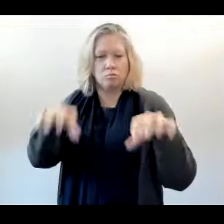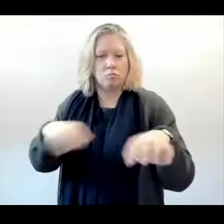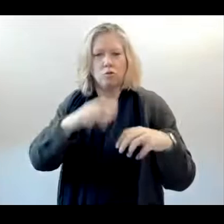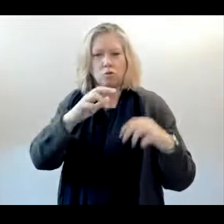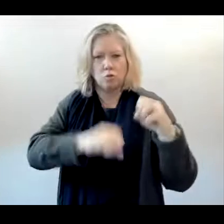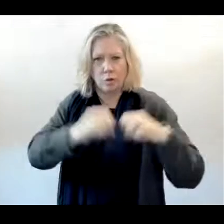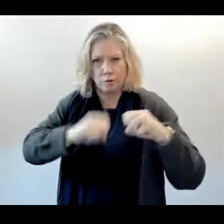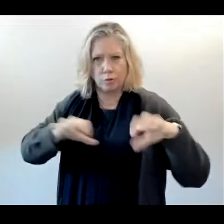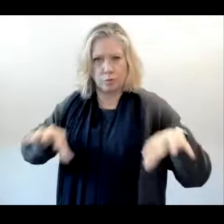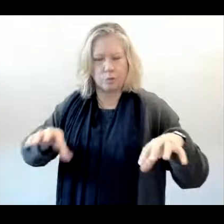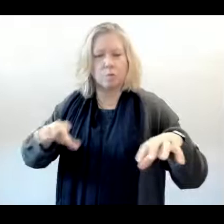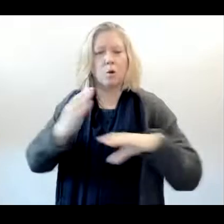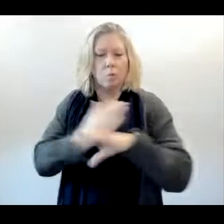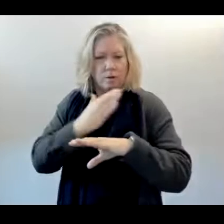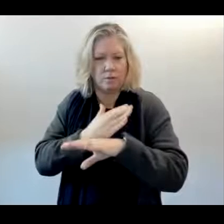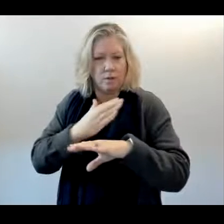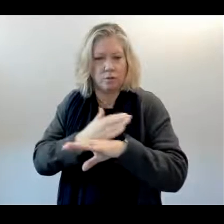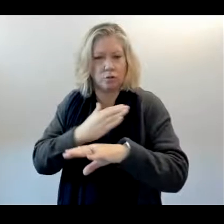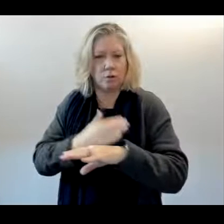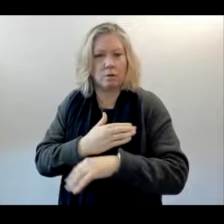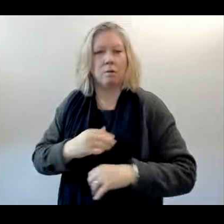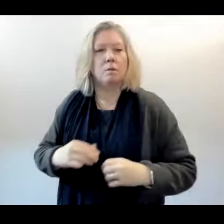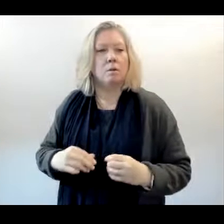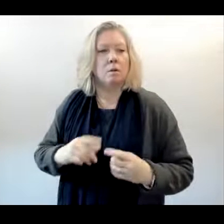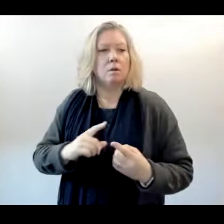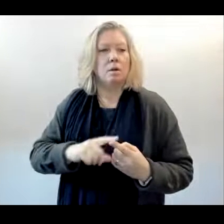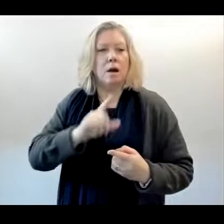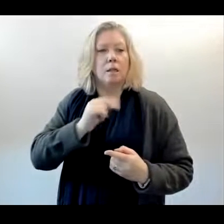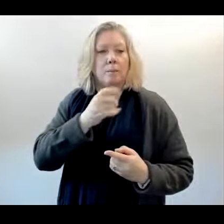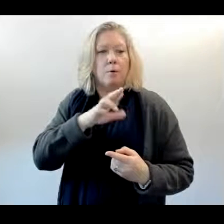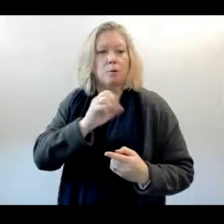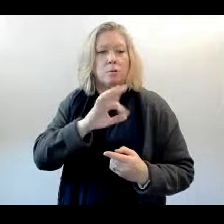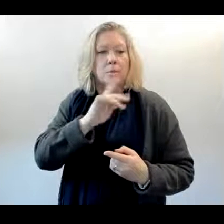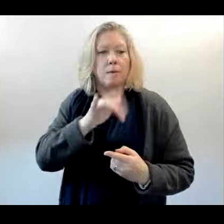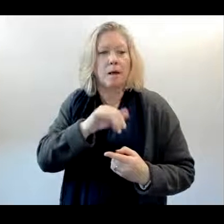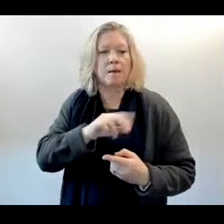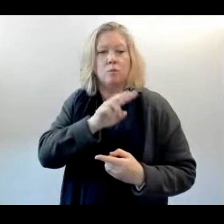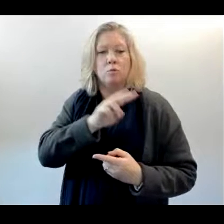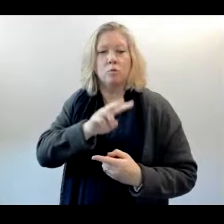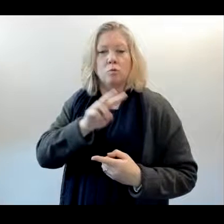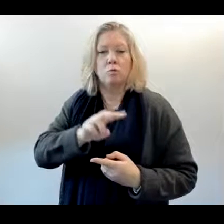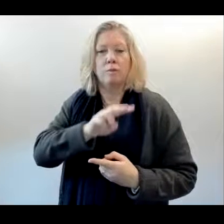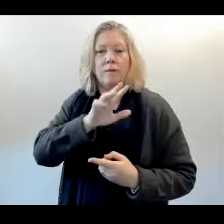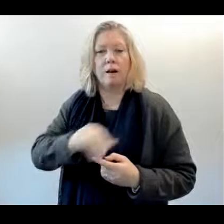Home Improvement and Center Builders Lumber Supply warehouses at 2225 and 2239 Center